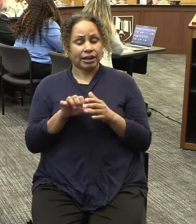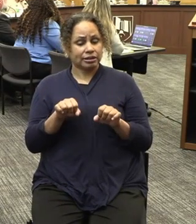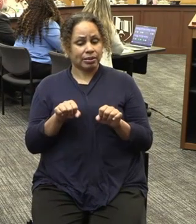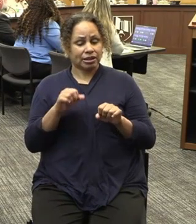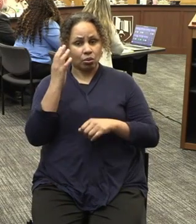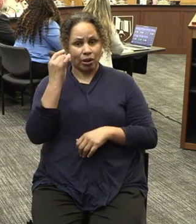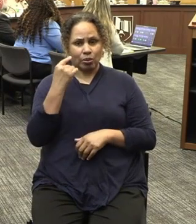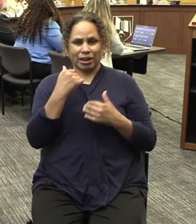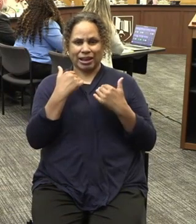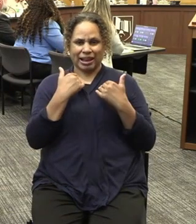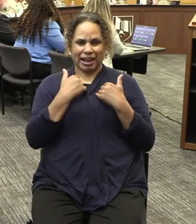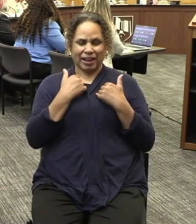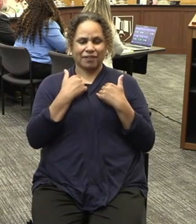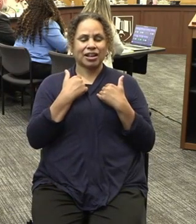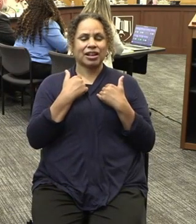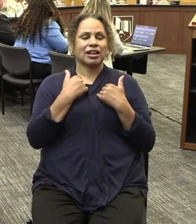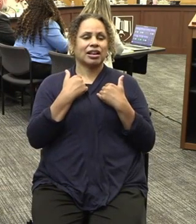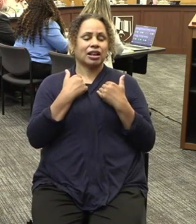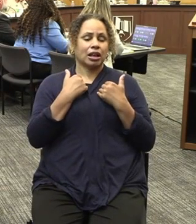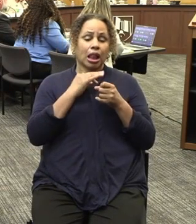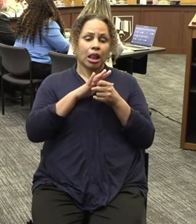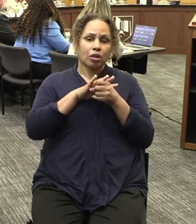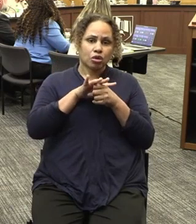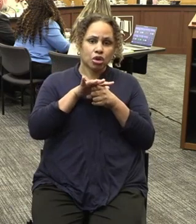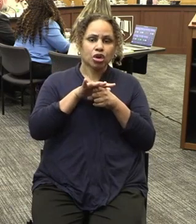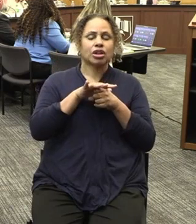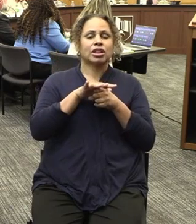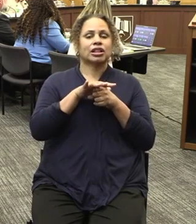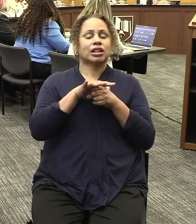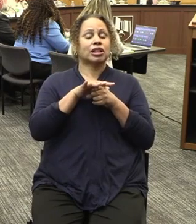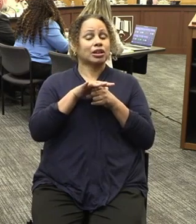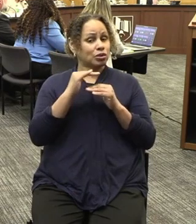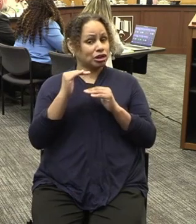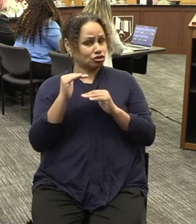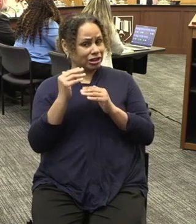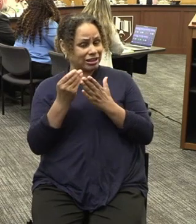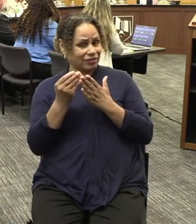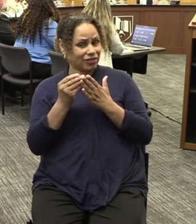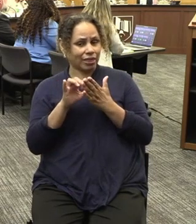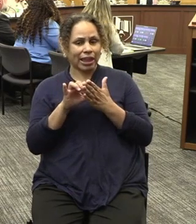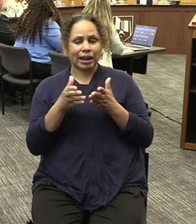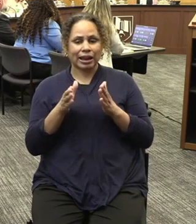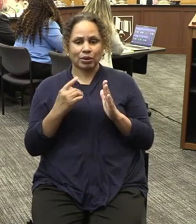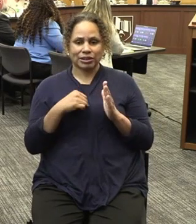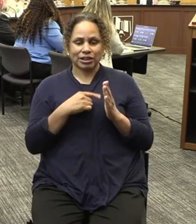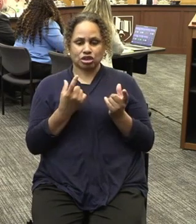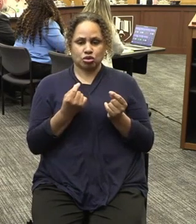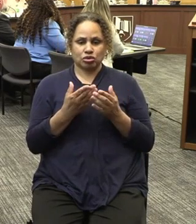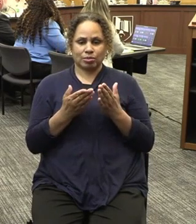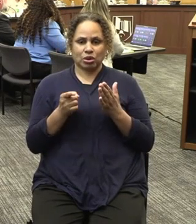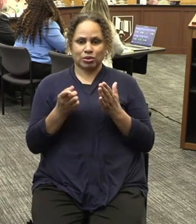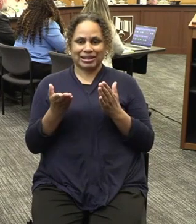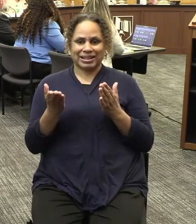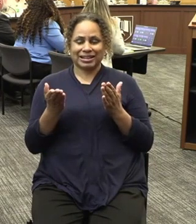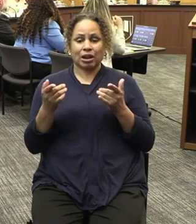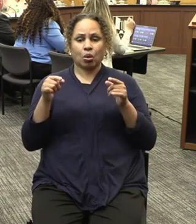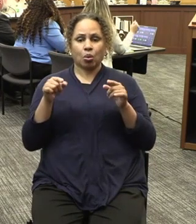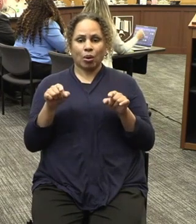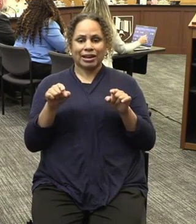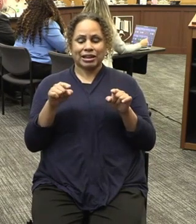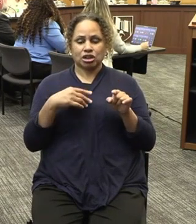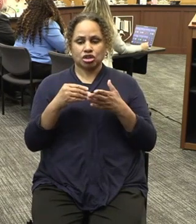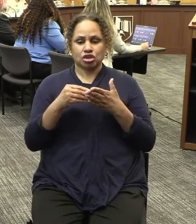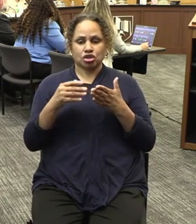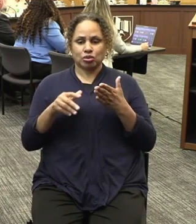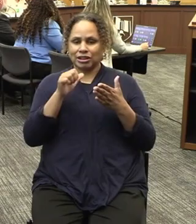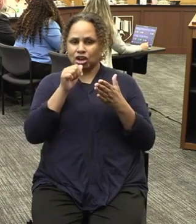robust O&M restricted fund that allows us to do some of those things when students are not on And campus. this will show up then in September